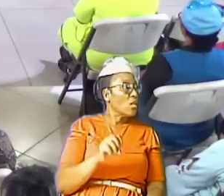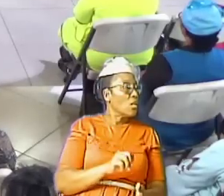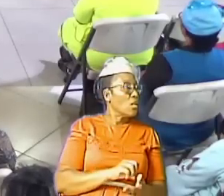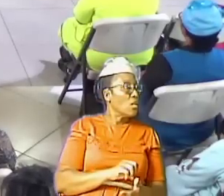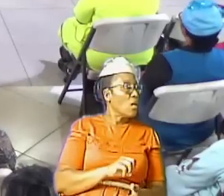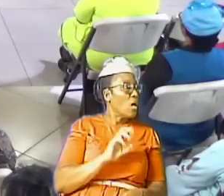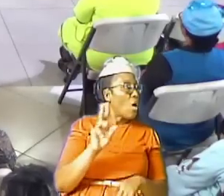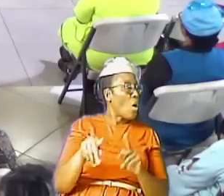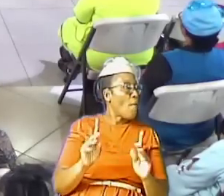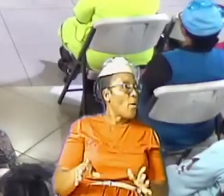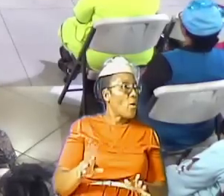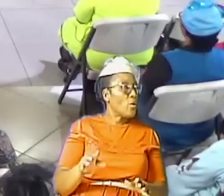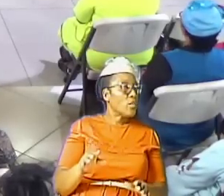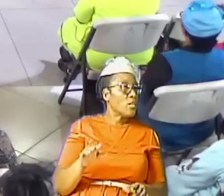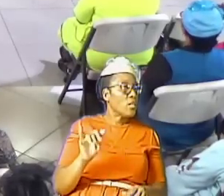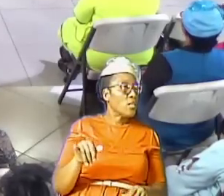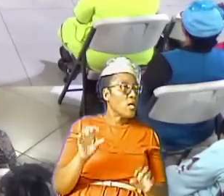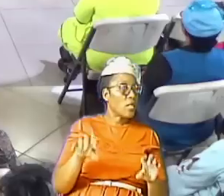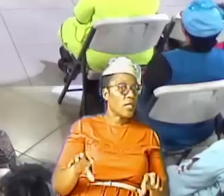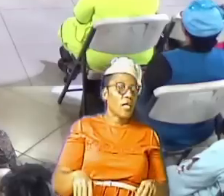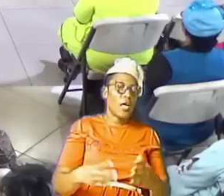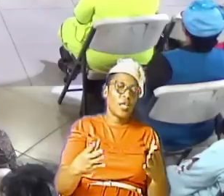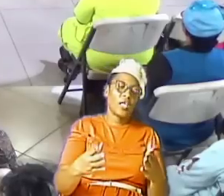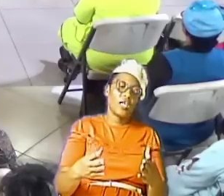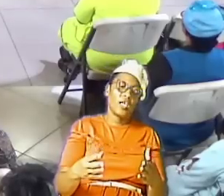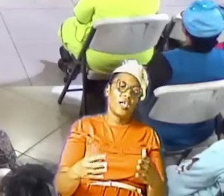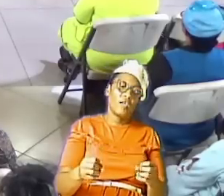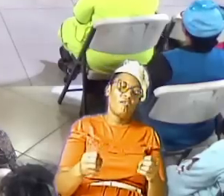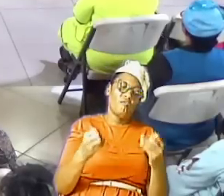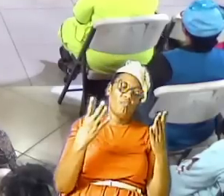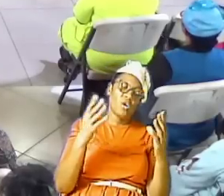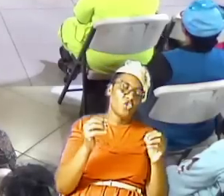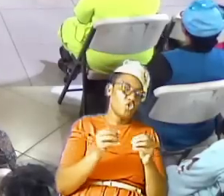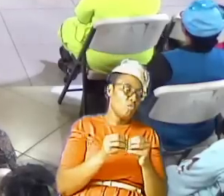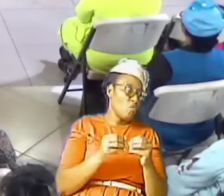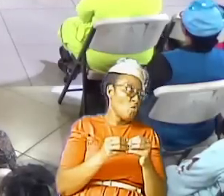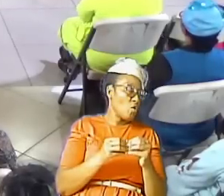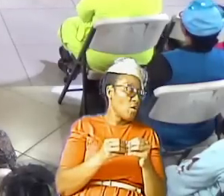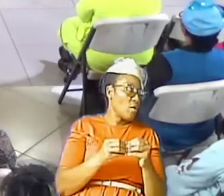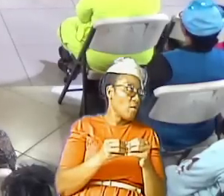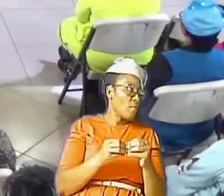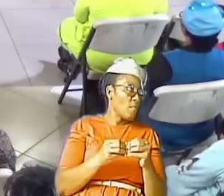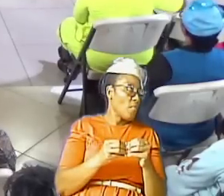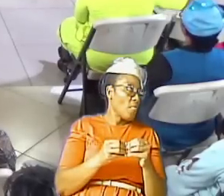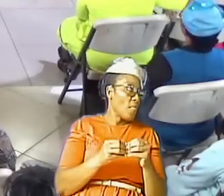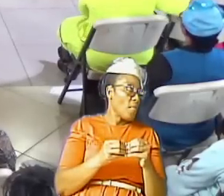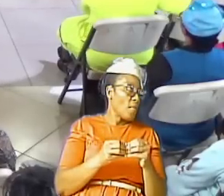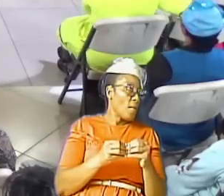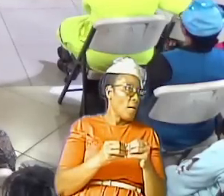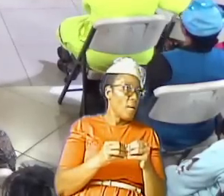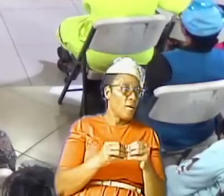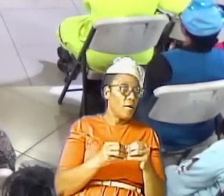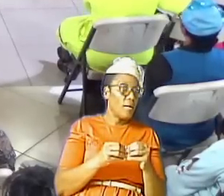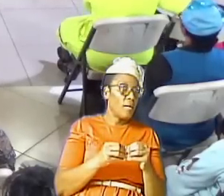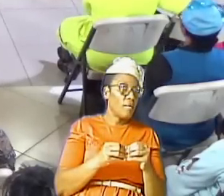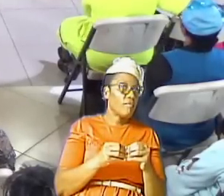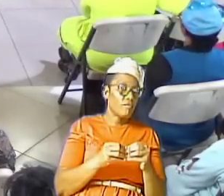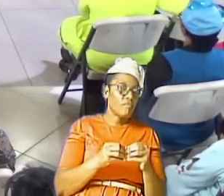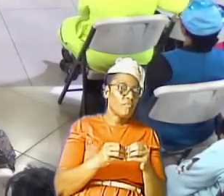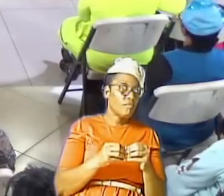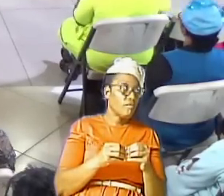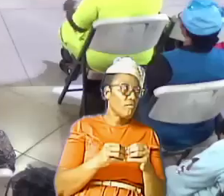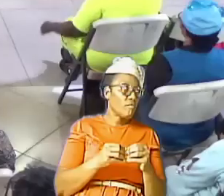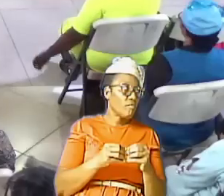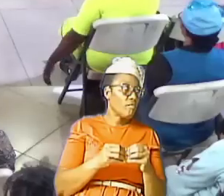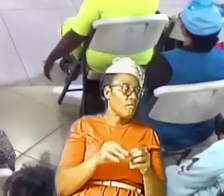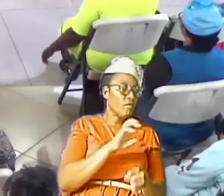folks who can give much more, right? Amen. Minister Murray, people